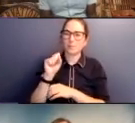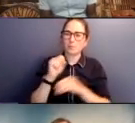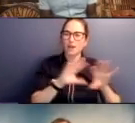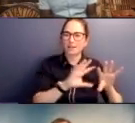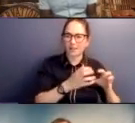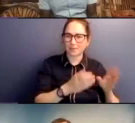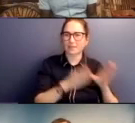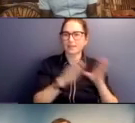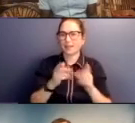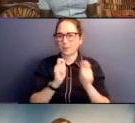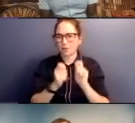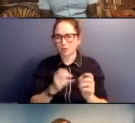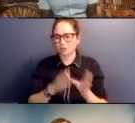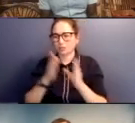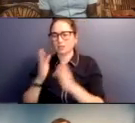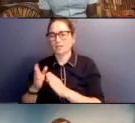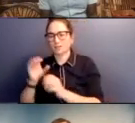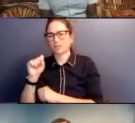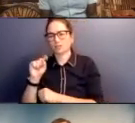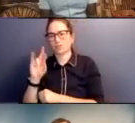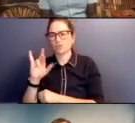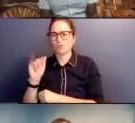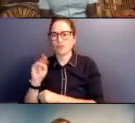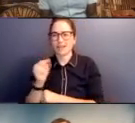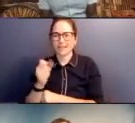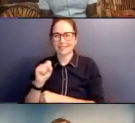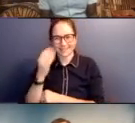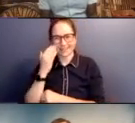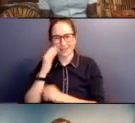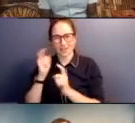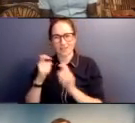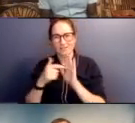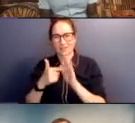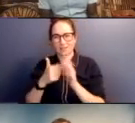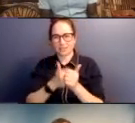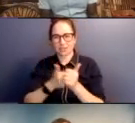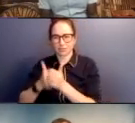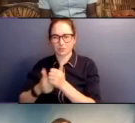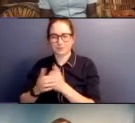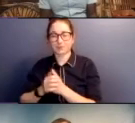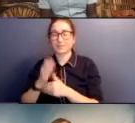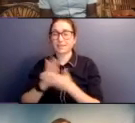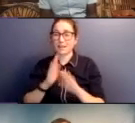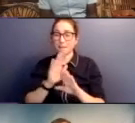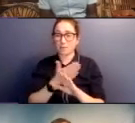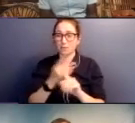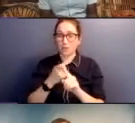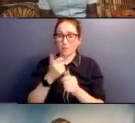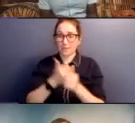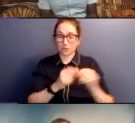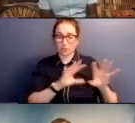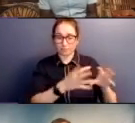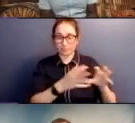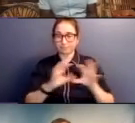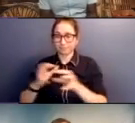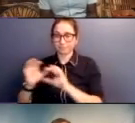percussions, the strings, and then you would give them examples of each. Play some music by each one of the families. And